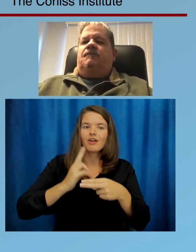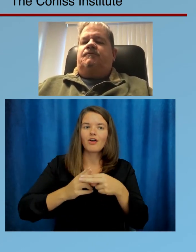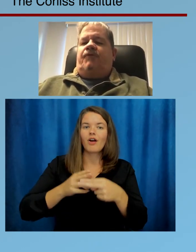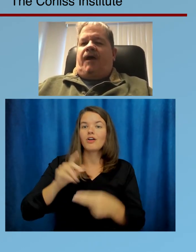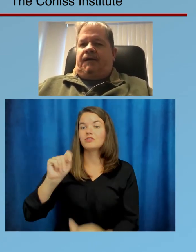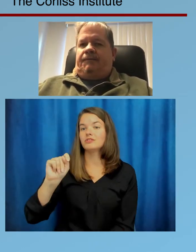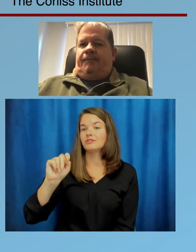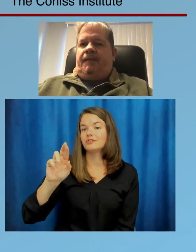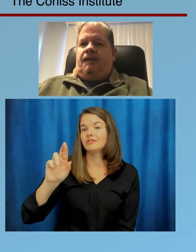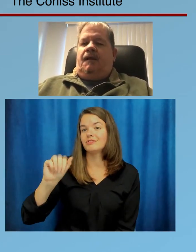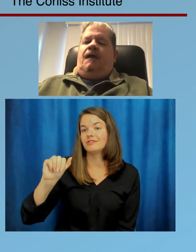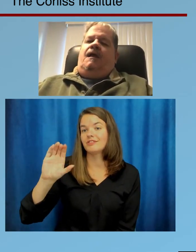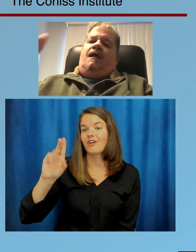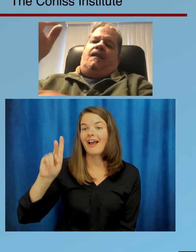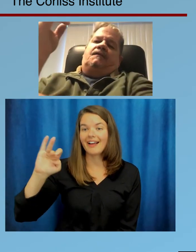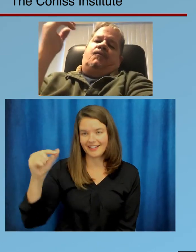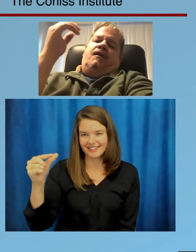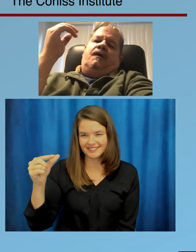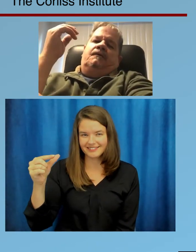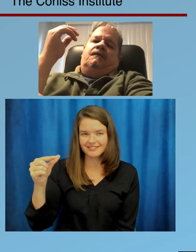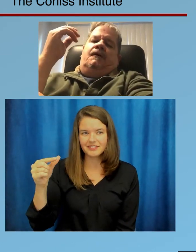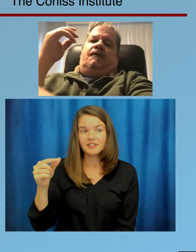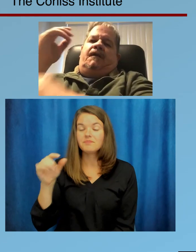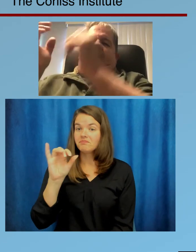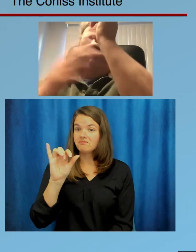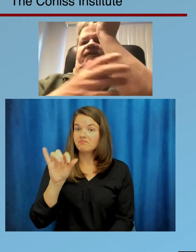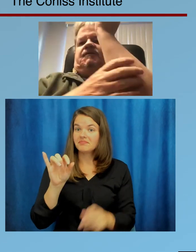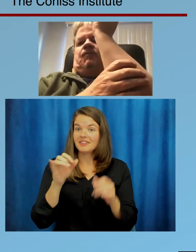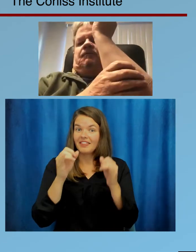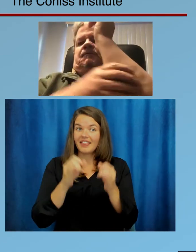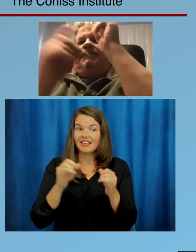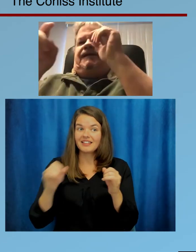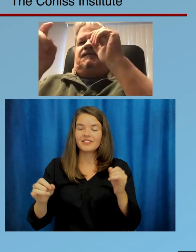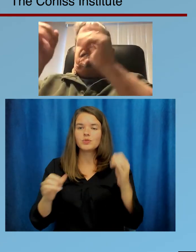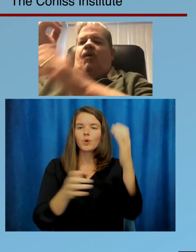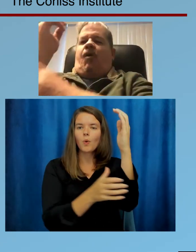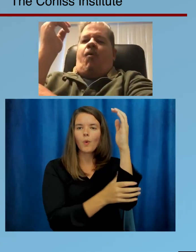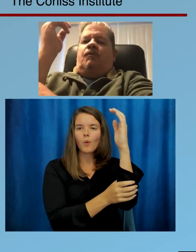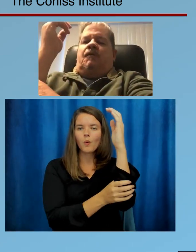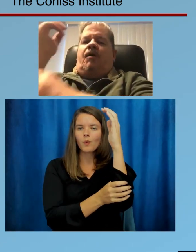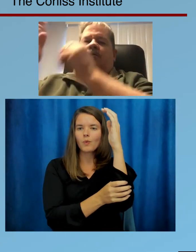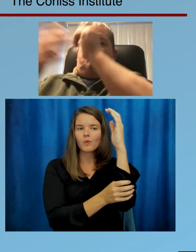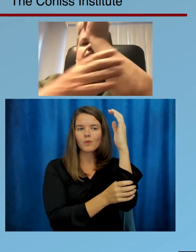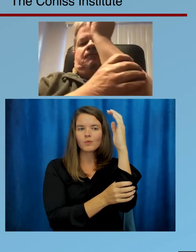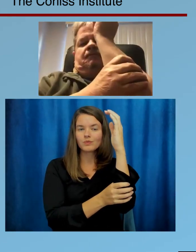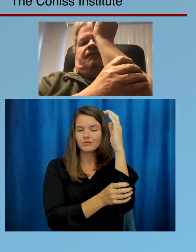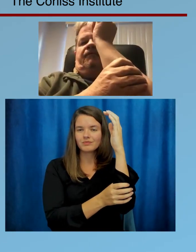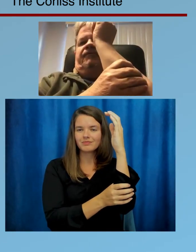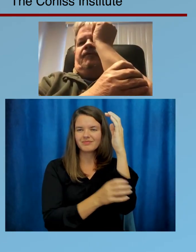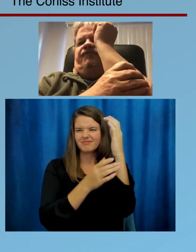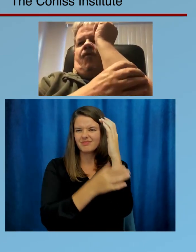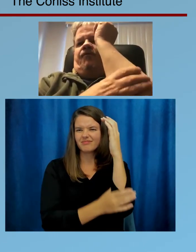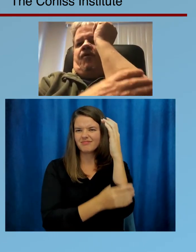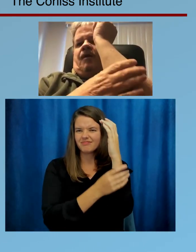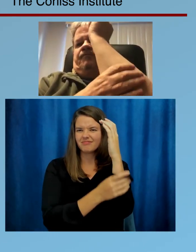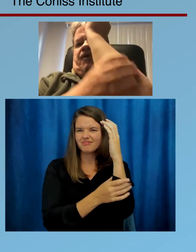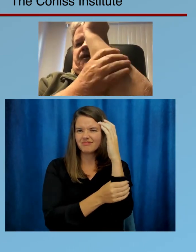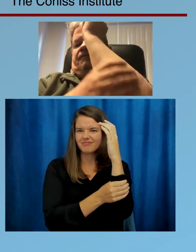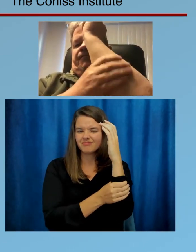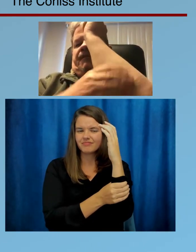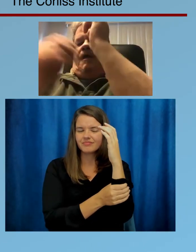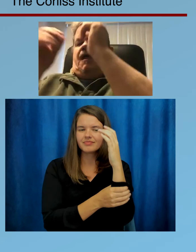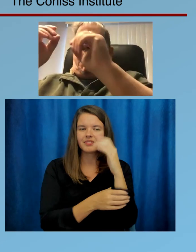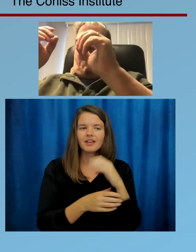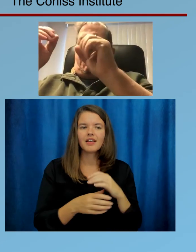is called tracking. And that's where the individual needs to hold on to the forearm,